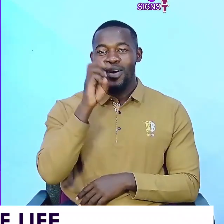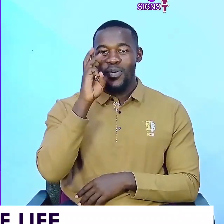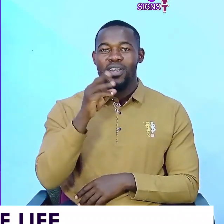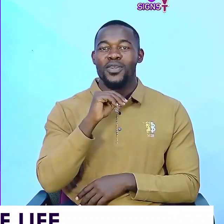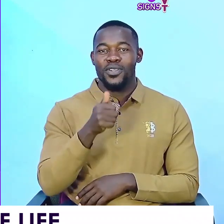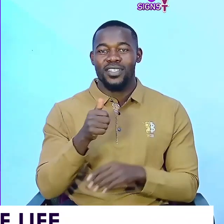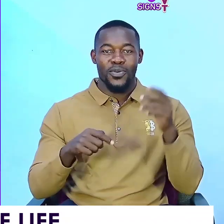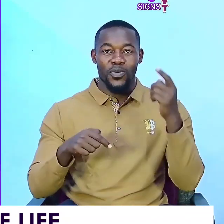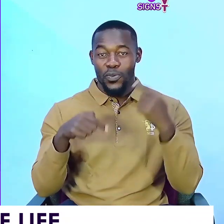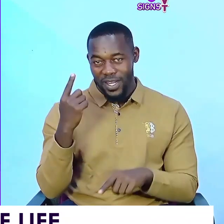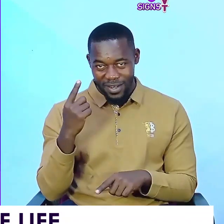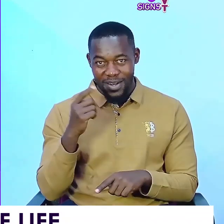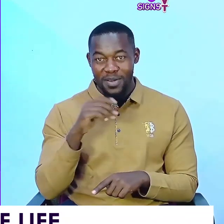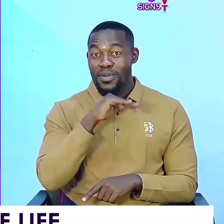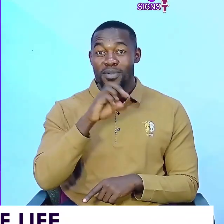will lose.